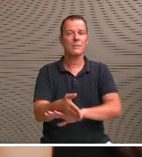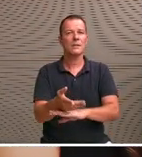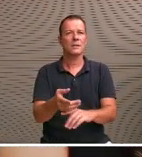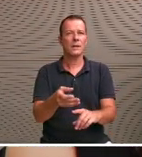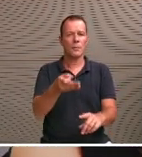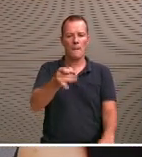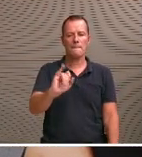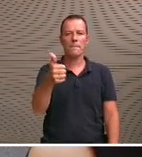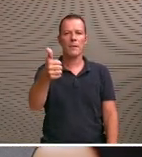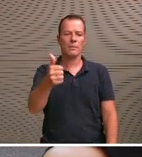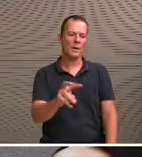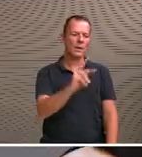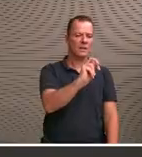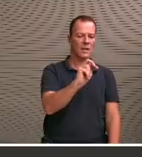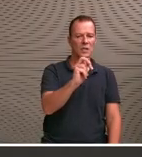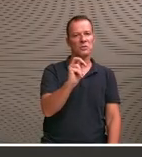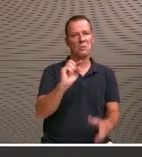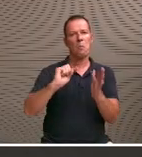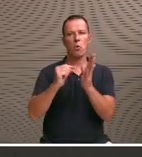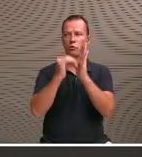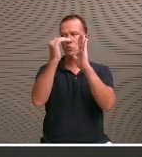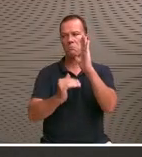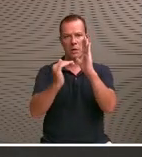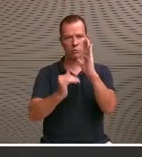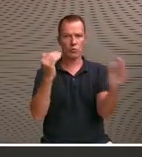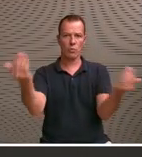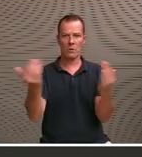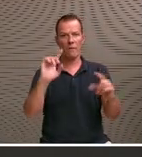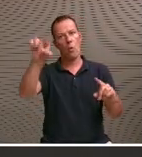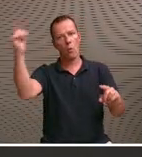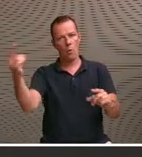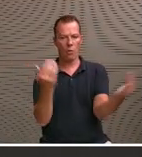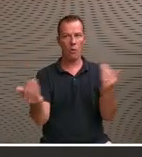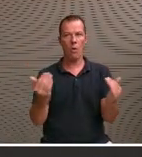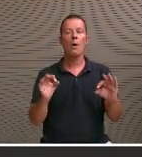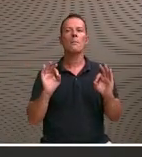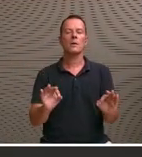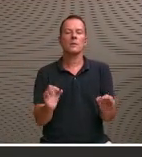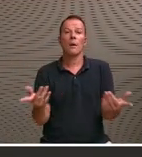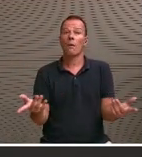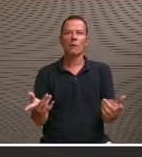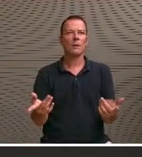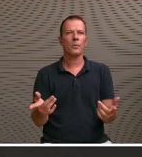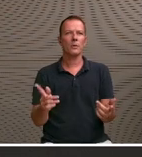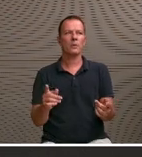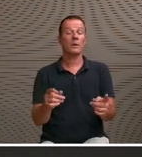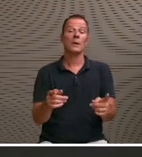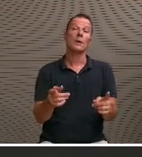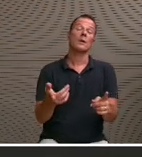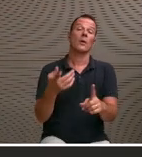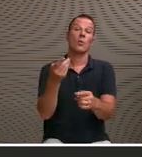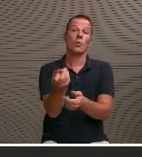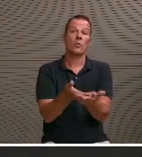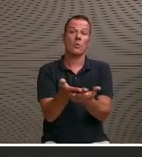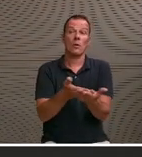3 points below their competitors. What's not to love about businesses that save our planet, drive substantial